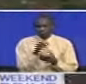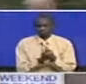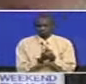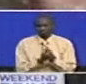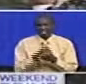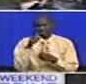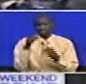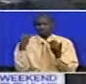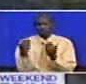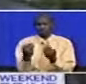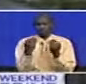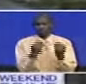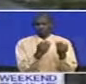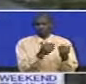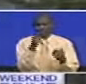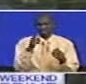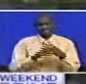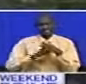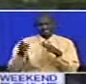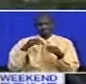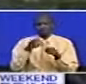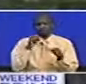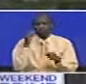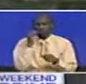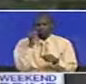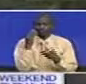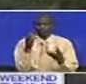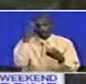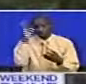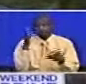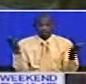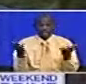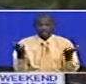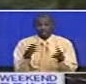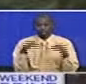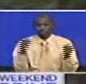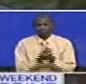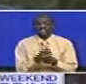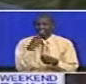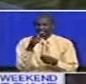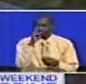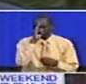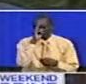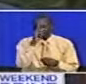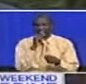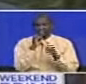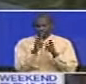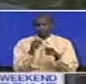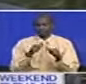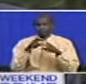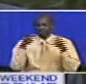hawa vijana ambao wametoroka majumbani kwao waambiwa kwa wapi mara wametokea, pashe polisi habari tuweze kuchunguza.